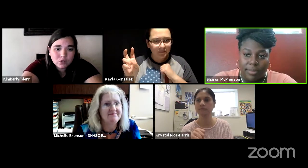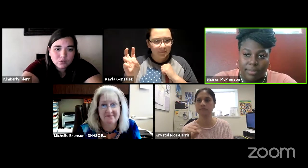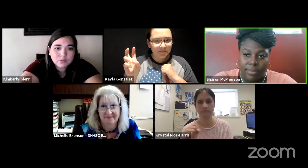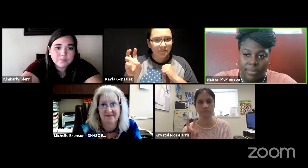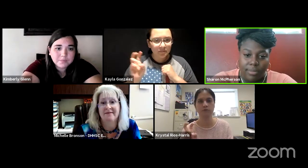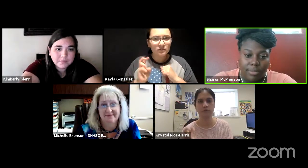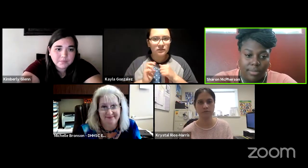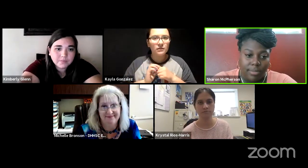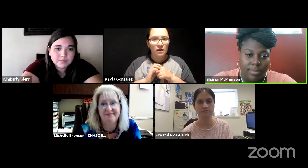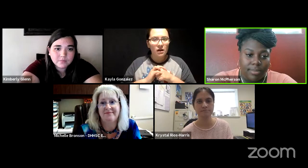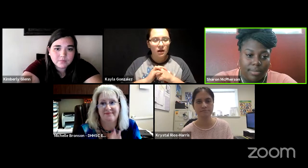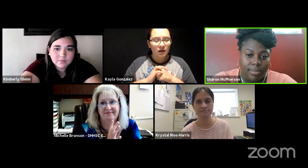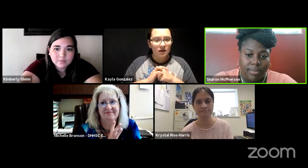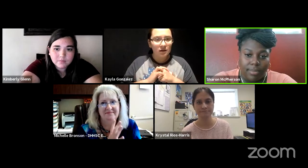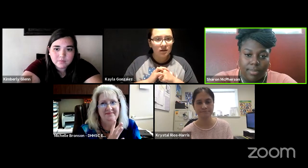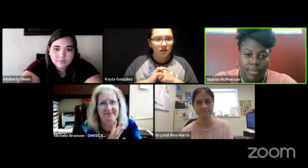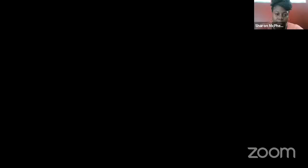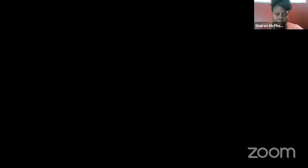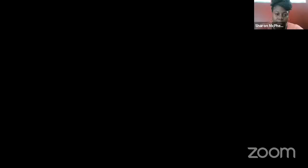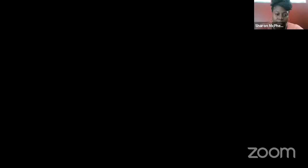200.